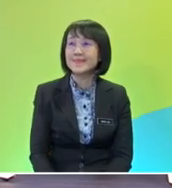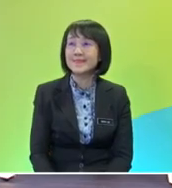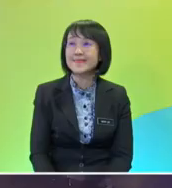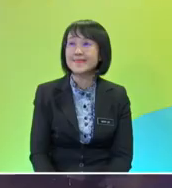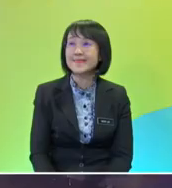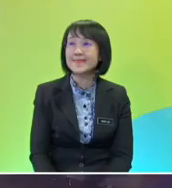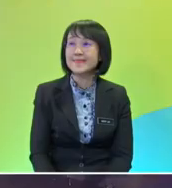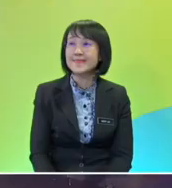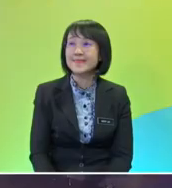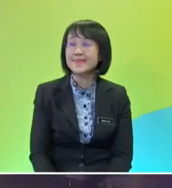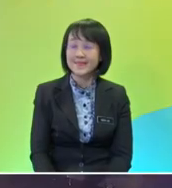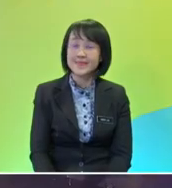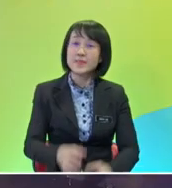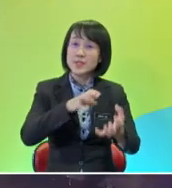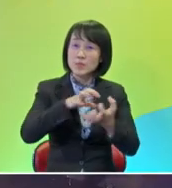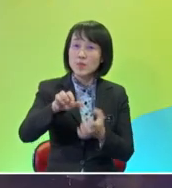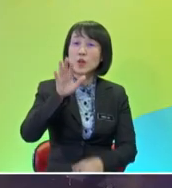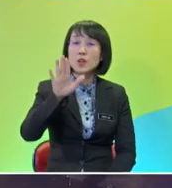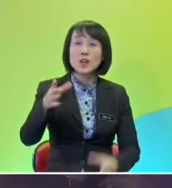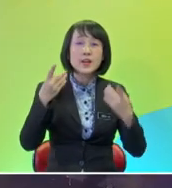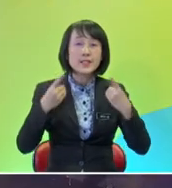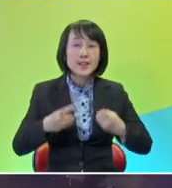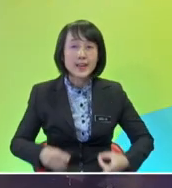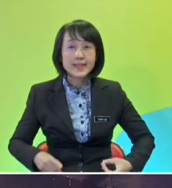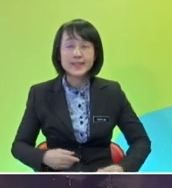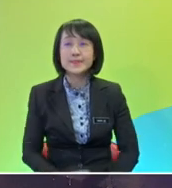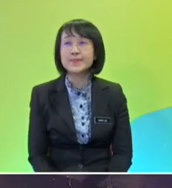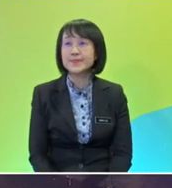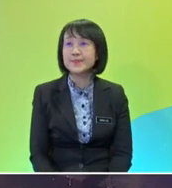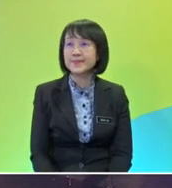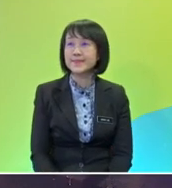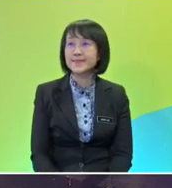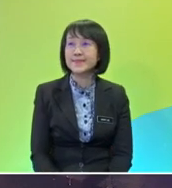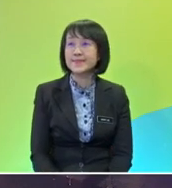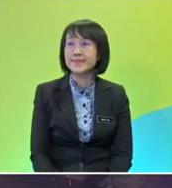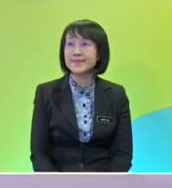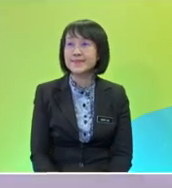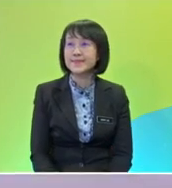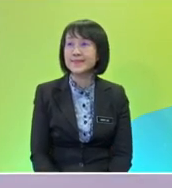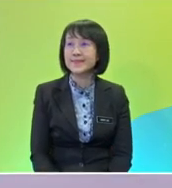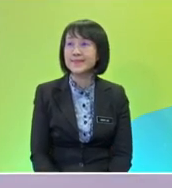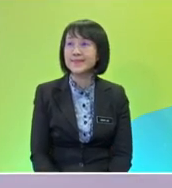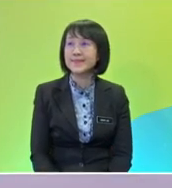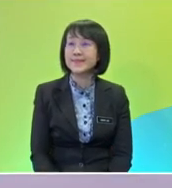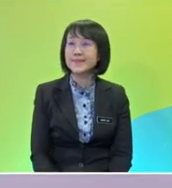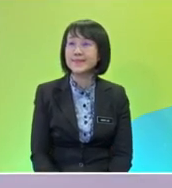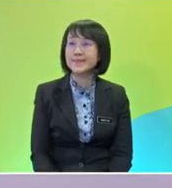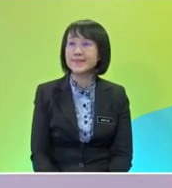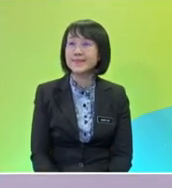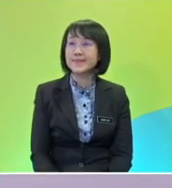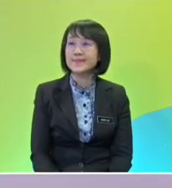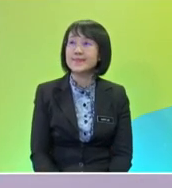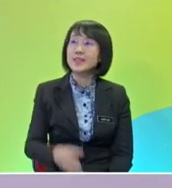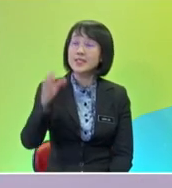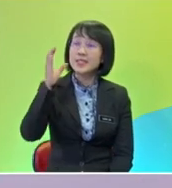It spoils your diet. Mm-mm. Okay, let's see what Cindy has to say